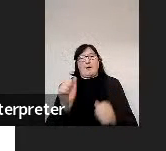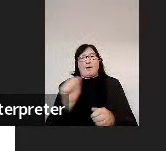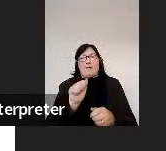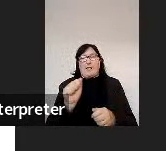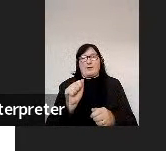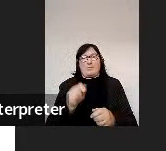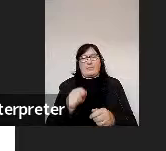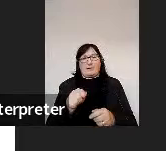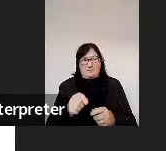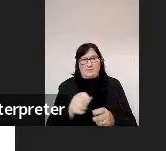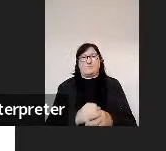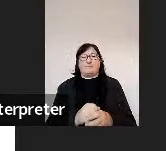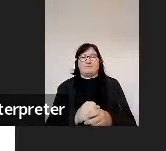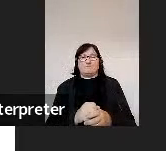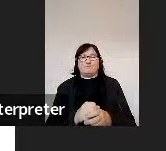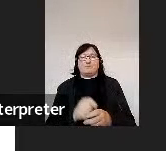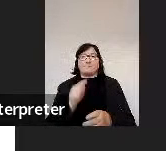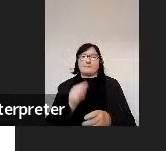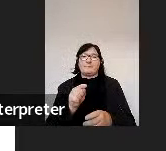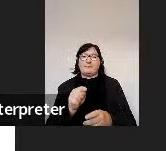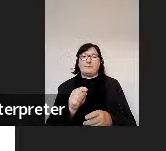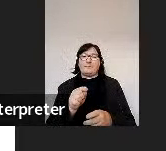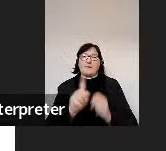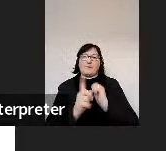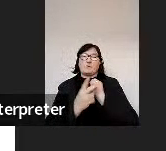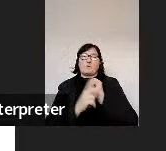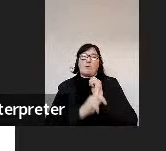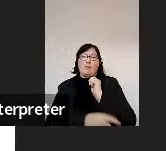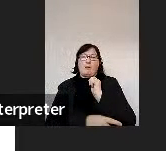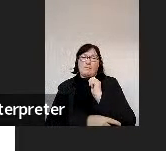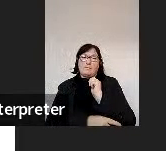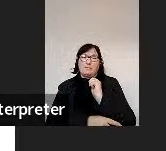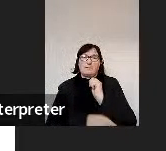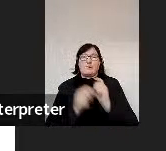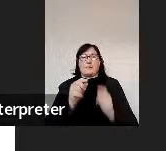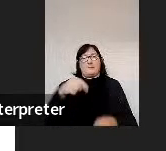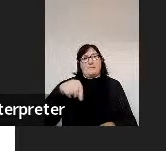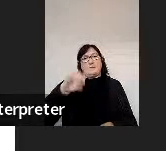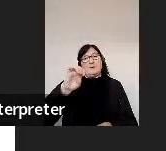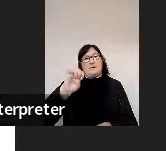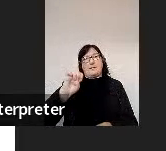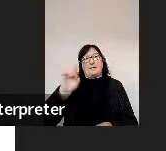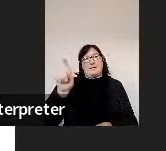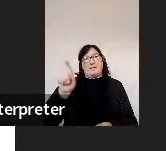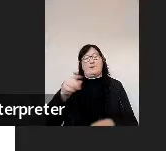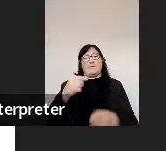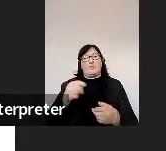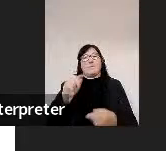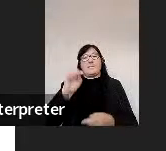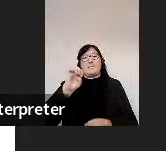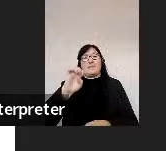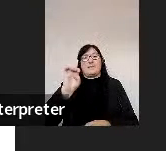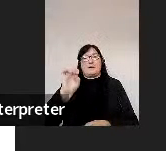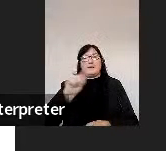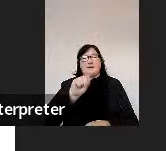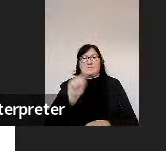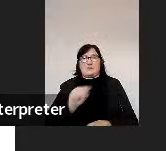licensing@sars.gov.za. And lastly, Port Elizabeth, they'll use the PEZ, registrations